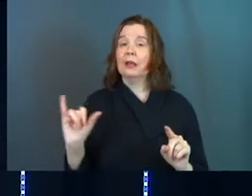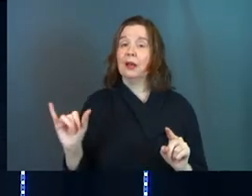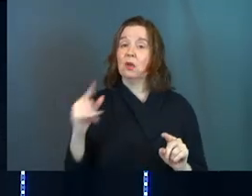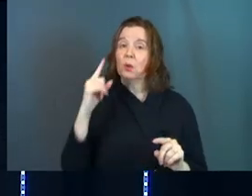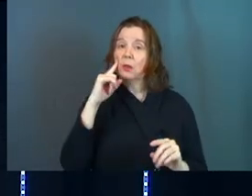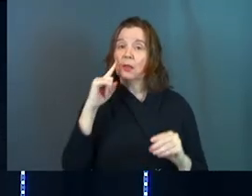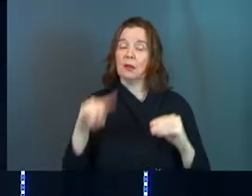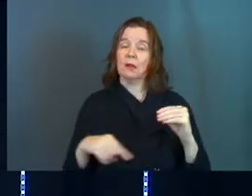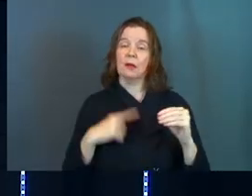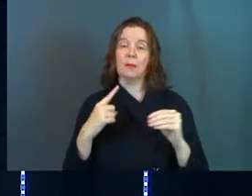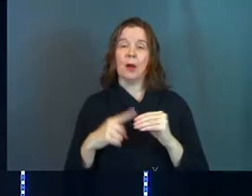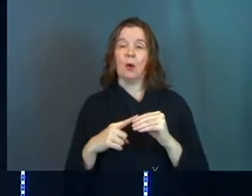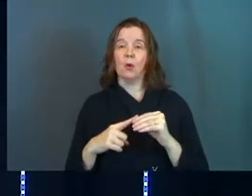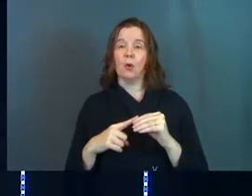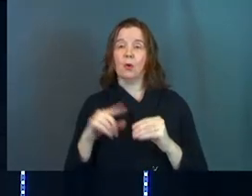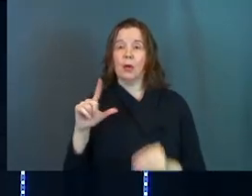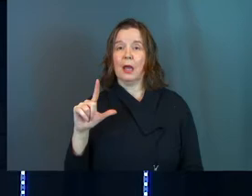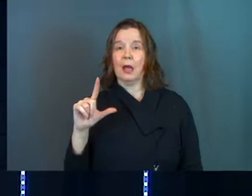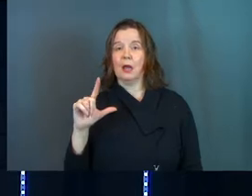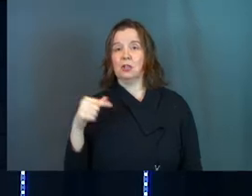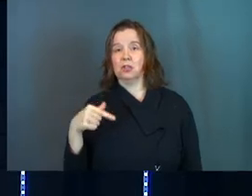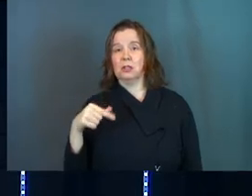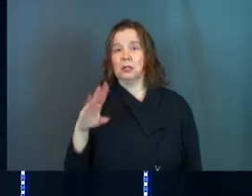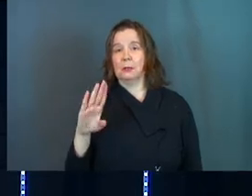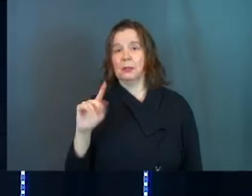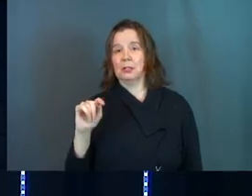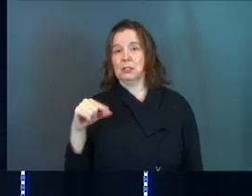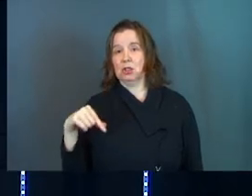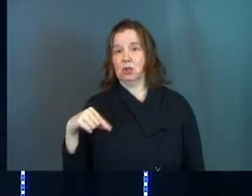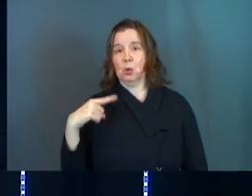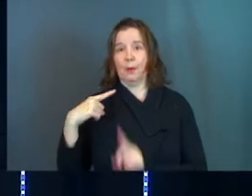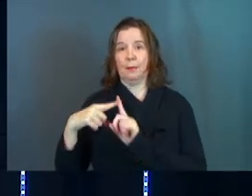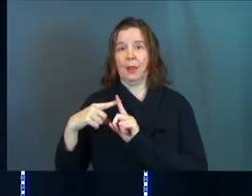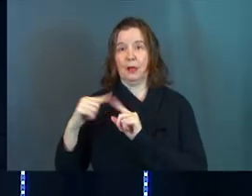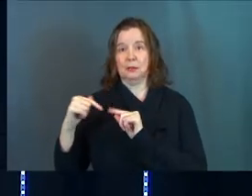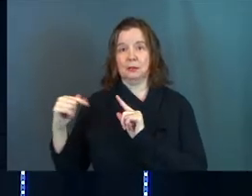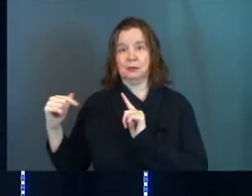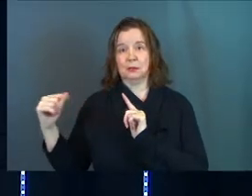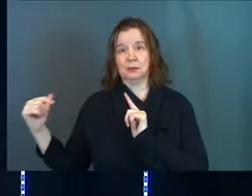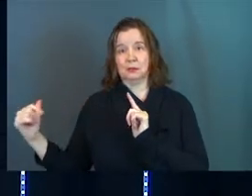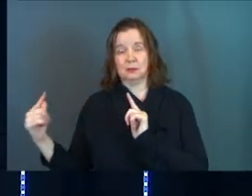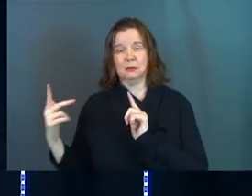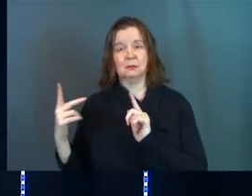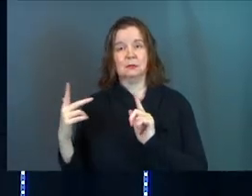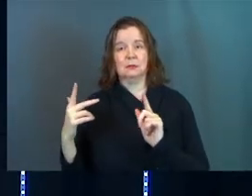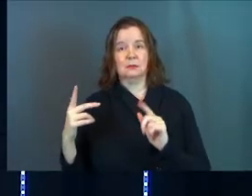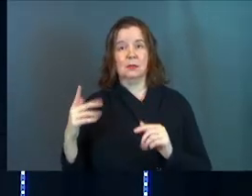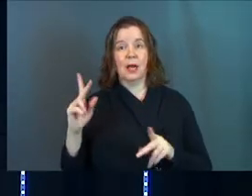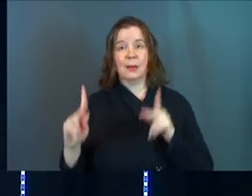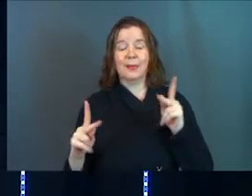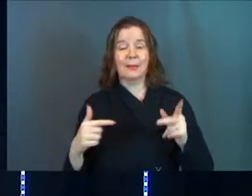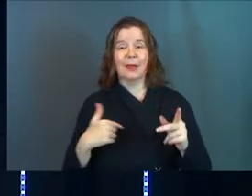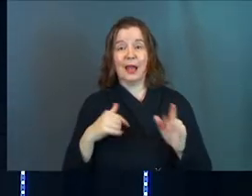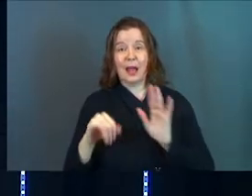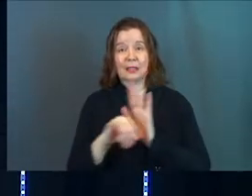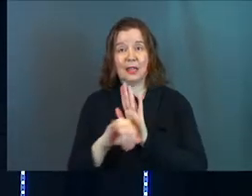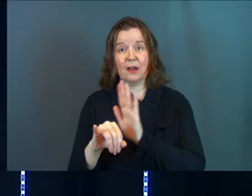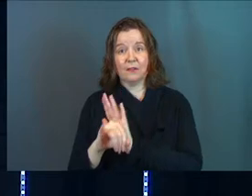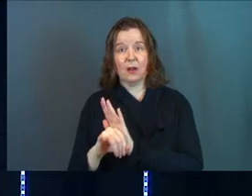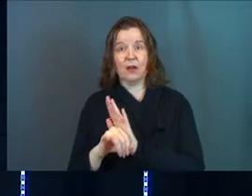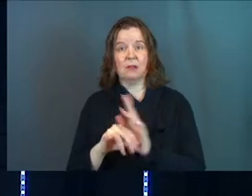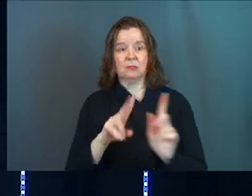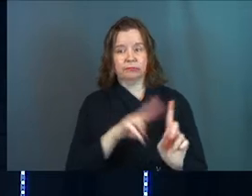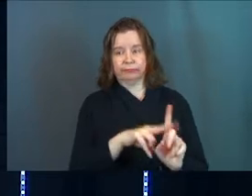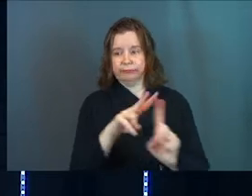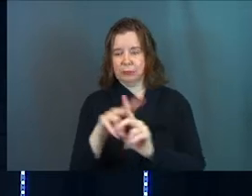like you think about like LGBTQ plus, the acronym, and folks identify,